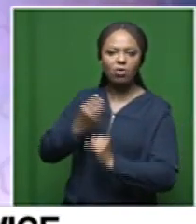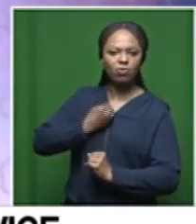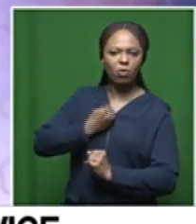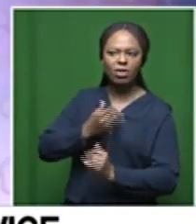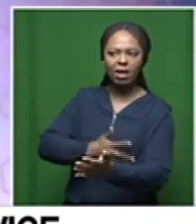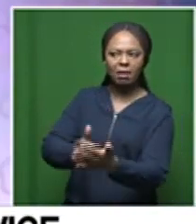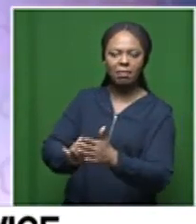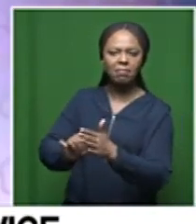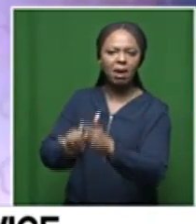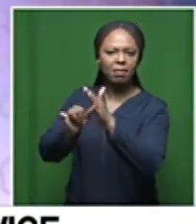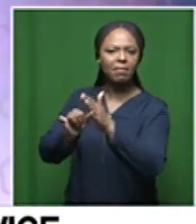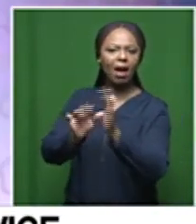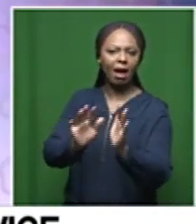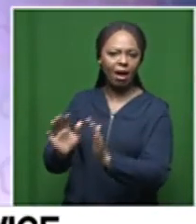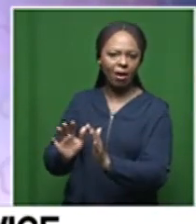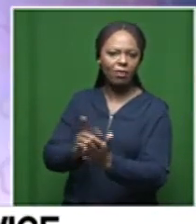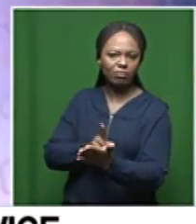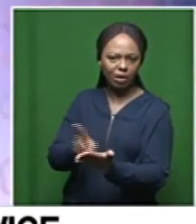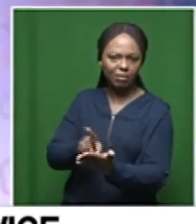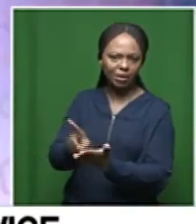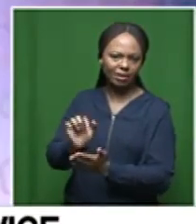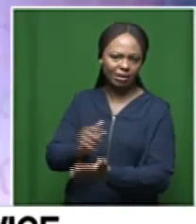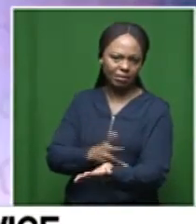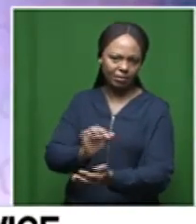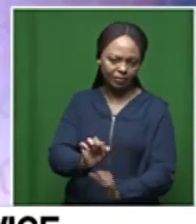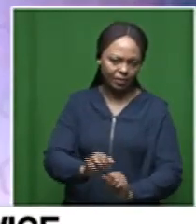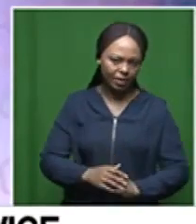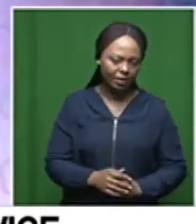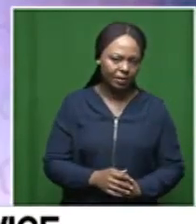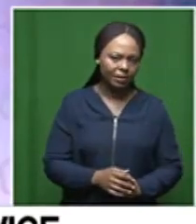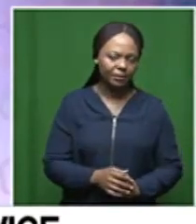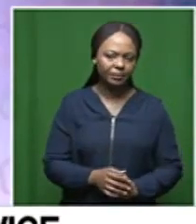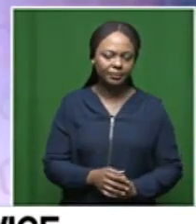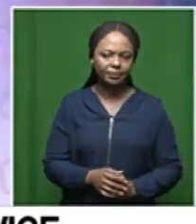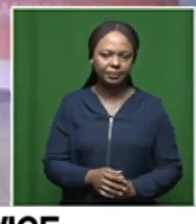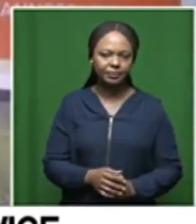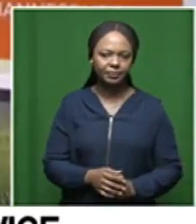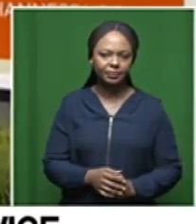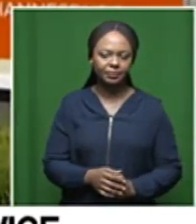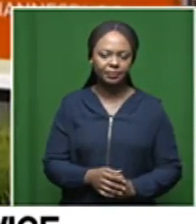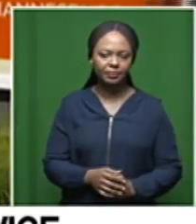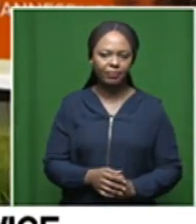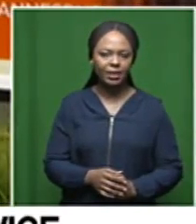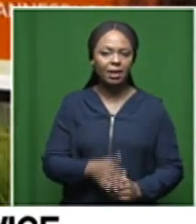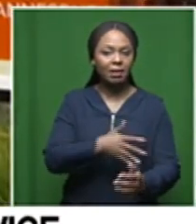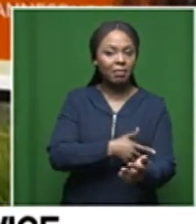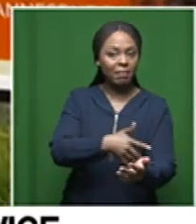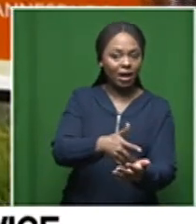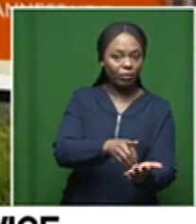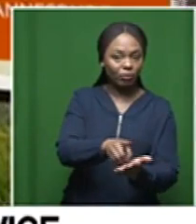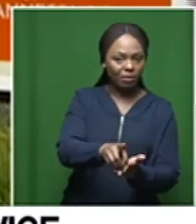if they're donating or planning to donate blood anytime soon. Let's take a listen. Donating blood